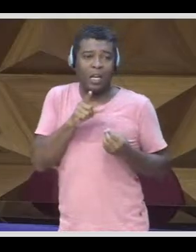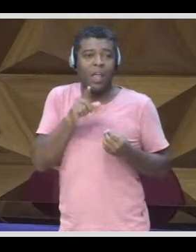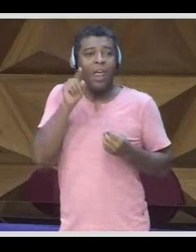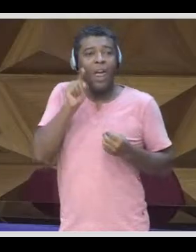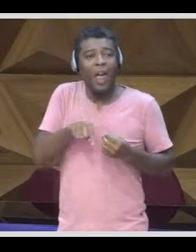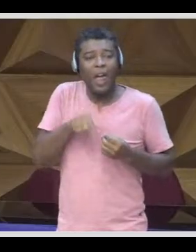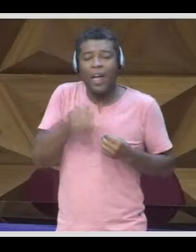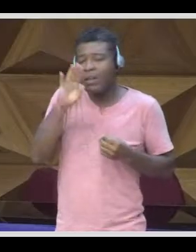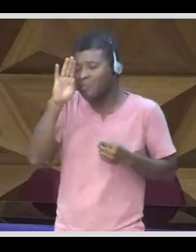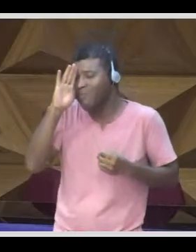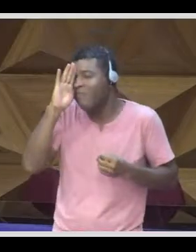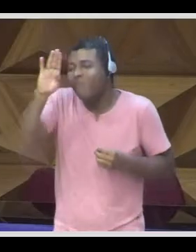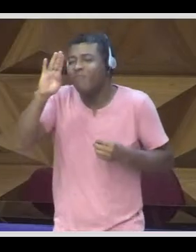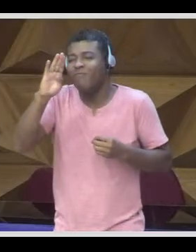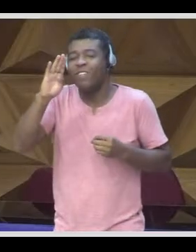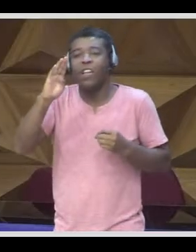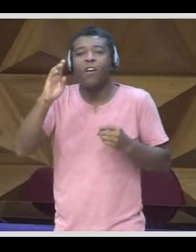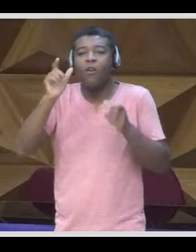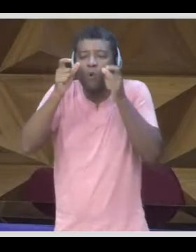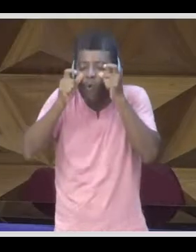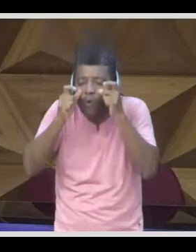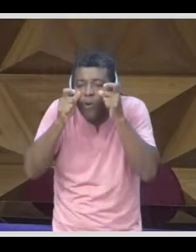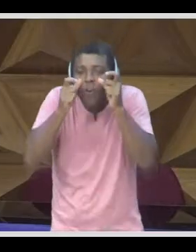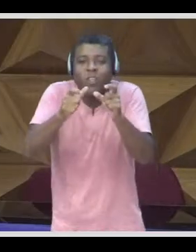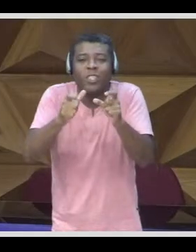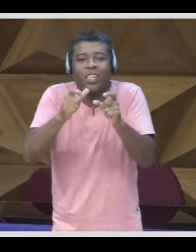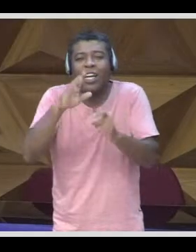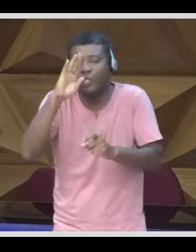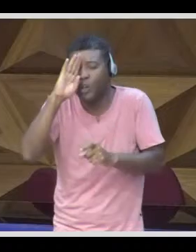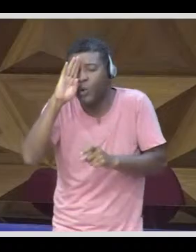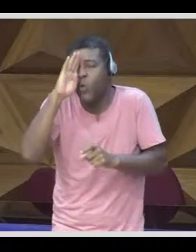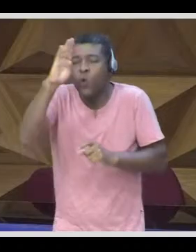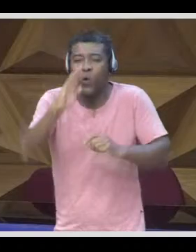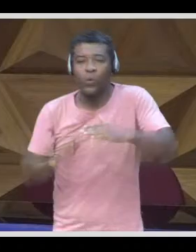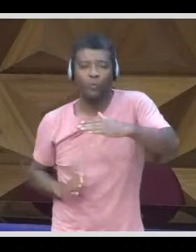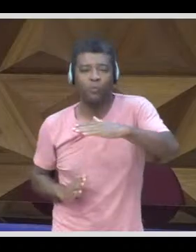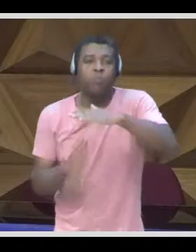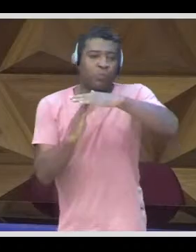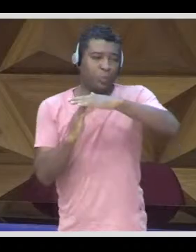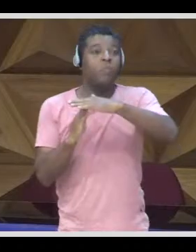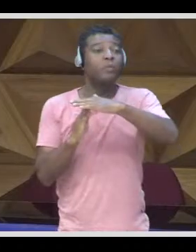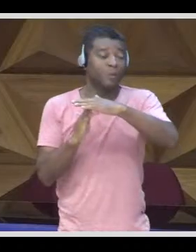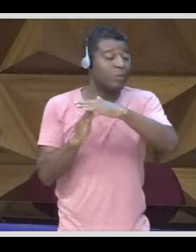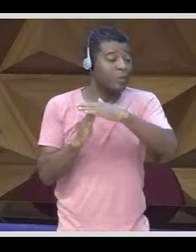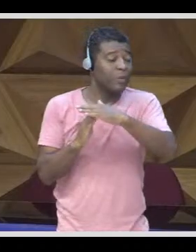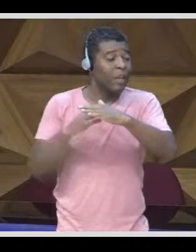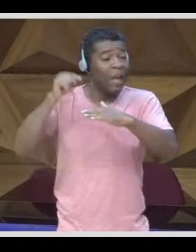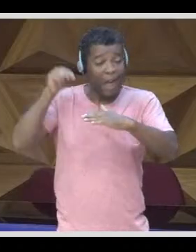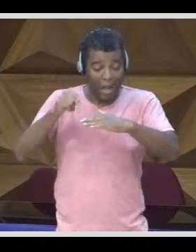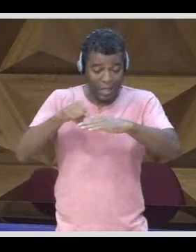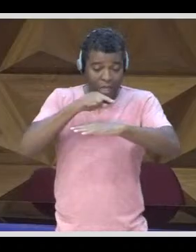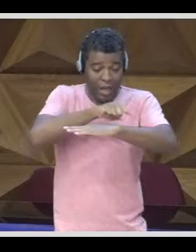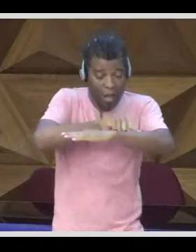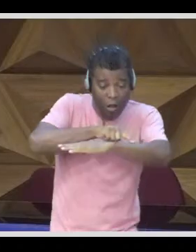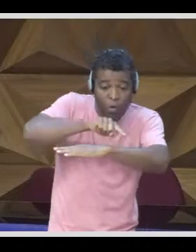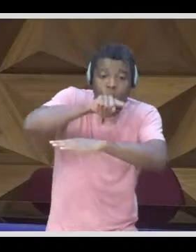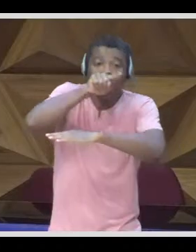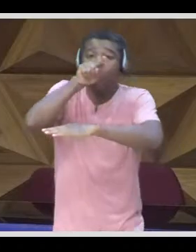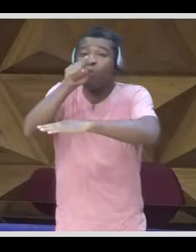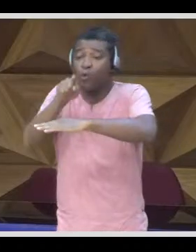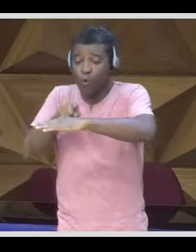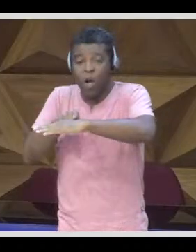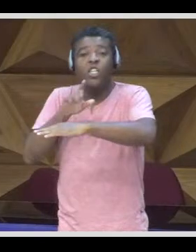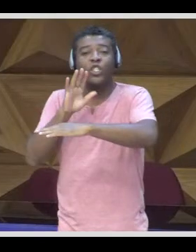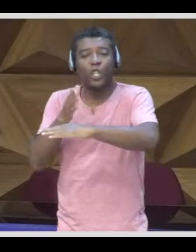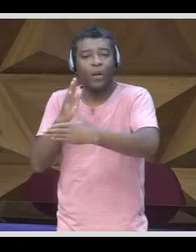was postulated by Wounded and was validated later in different contexts, architecture, gaming,